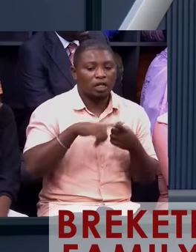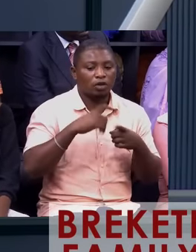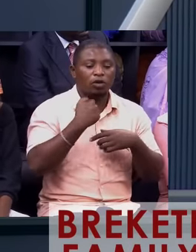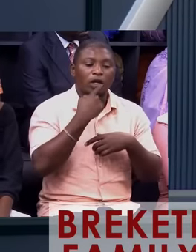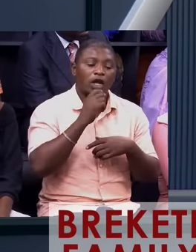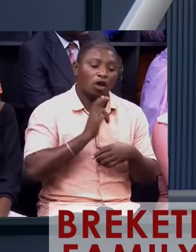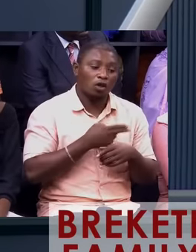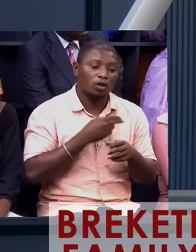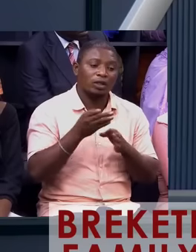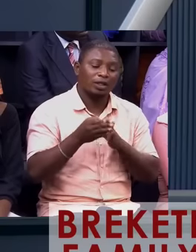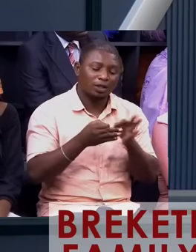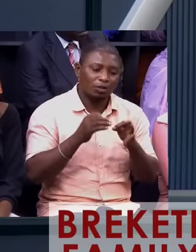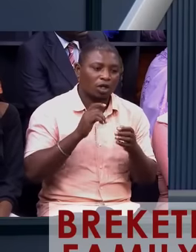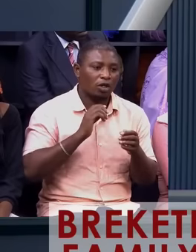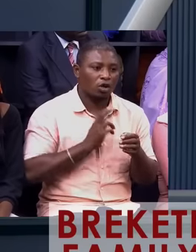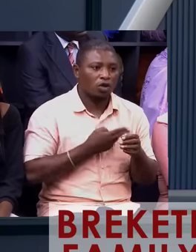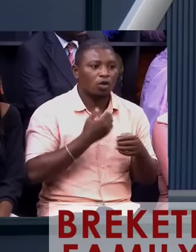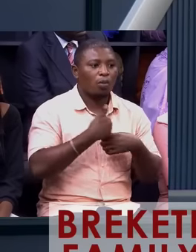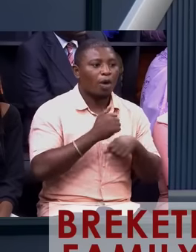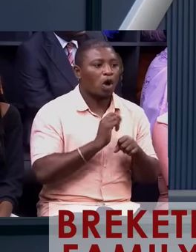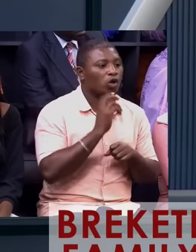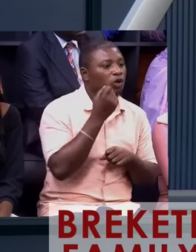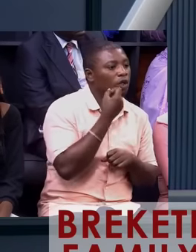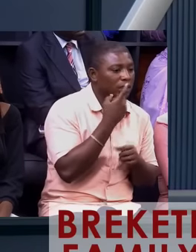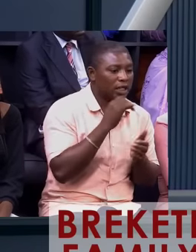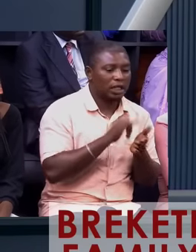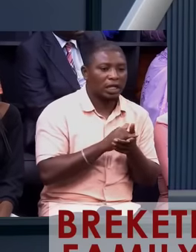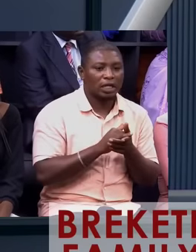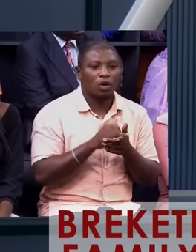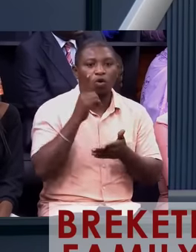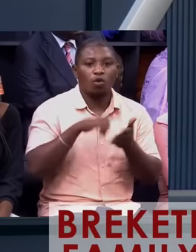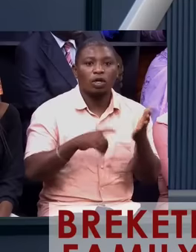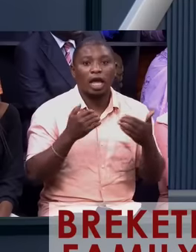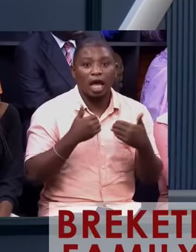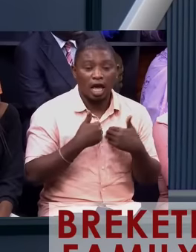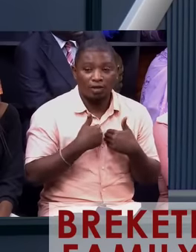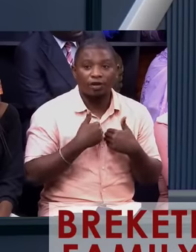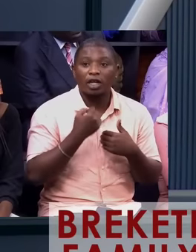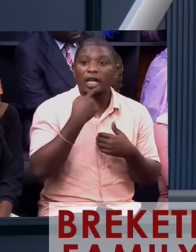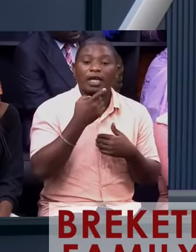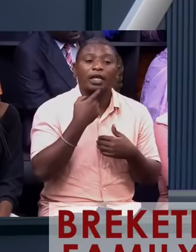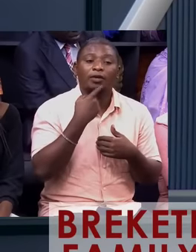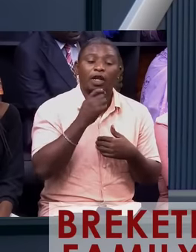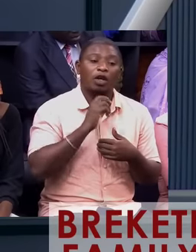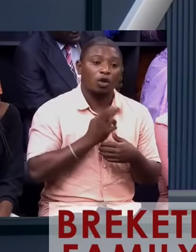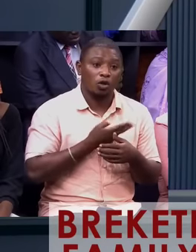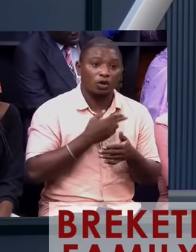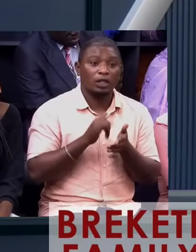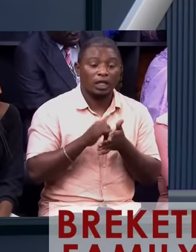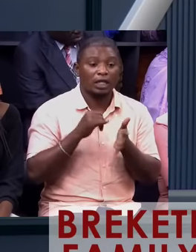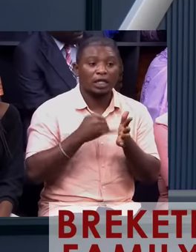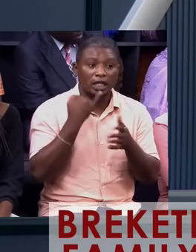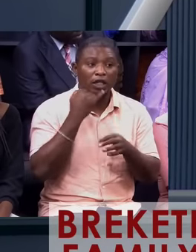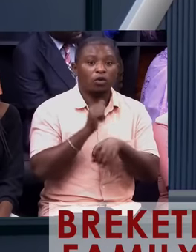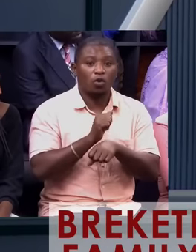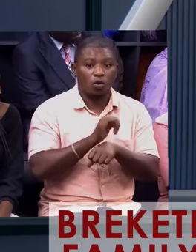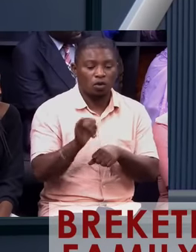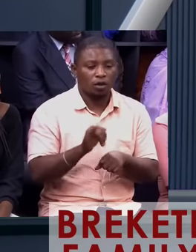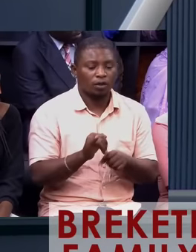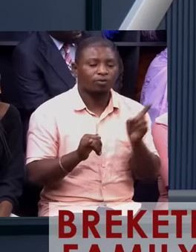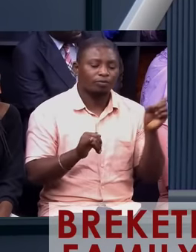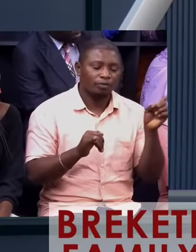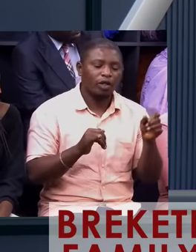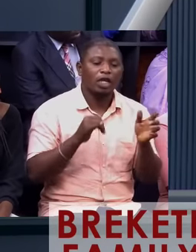us as Nigerians say the system put on assure say work is beginning to